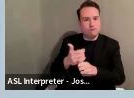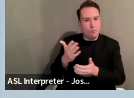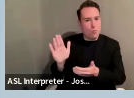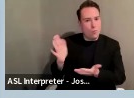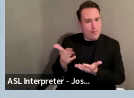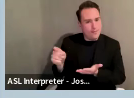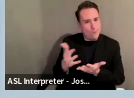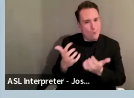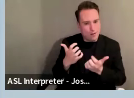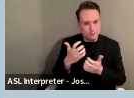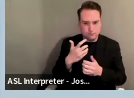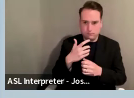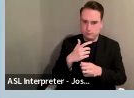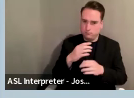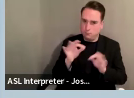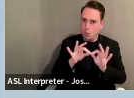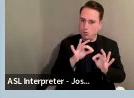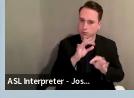discussed this evening.